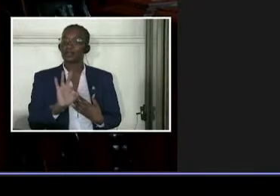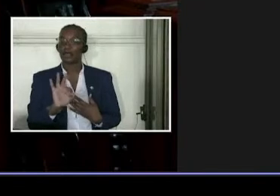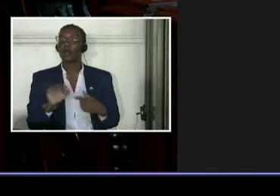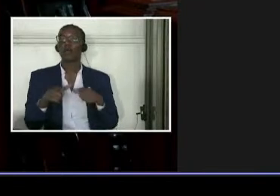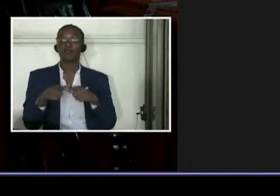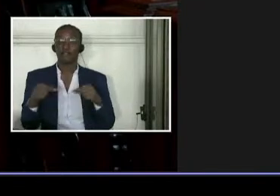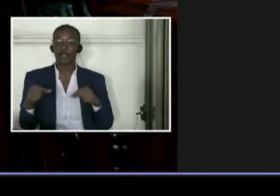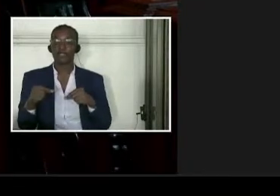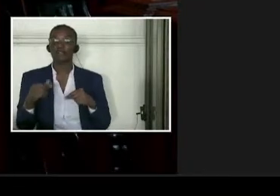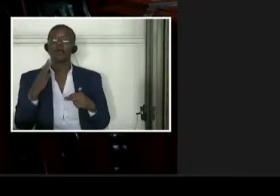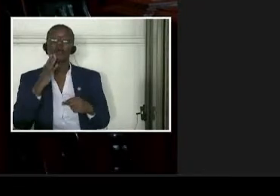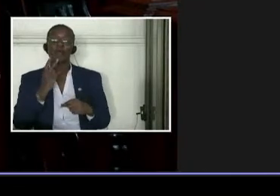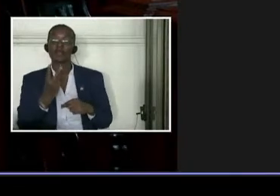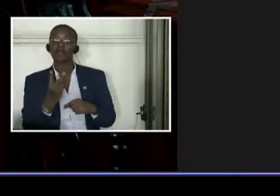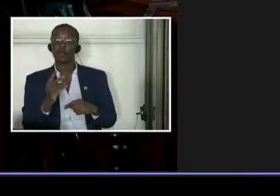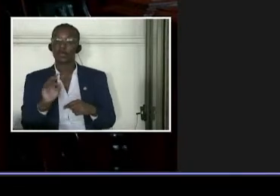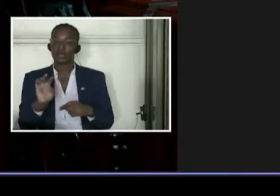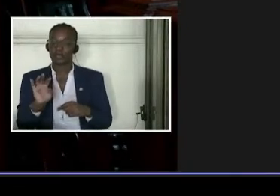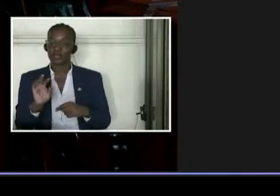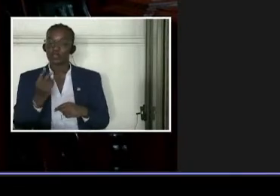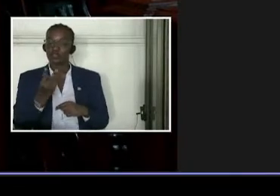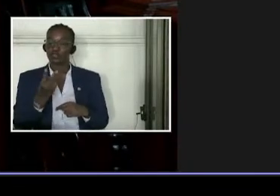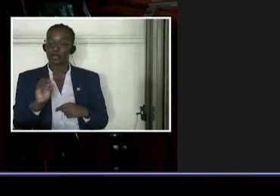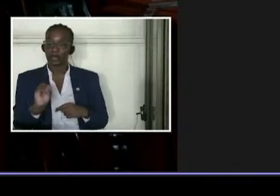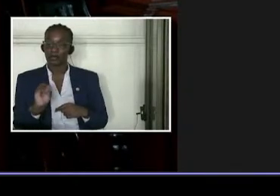come 2024. We're talking about